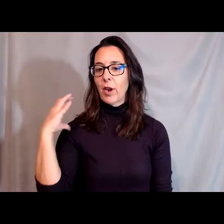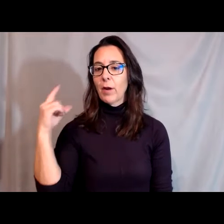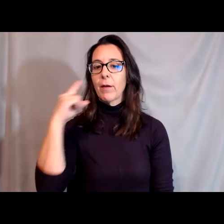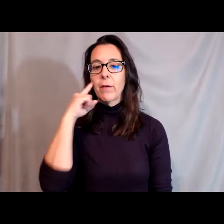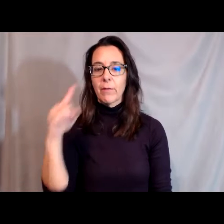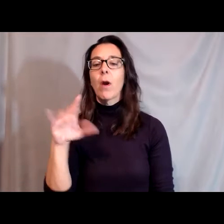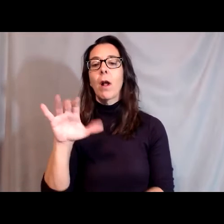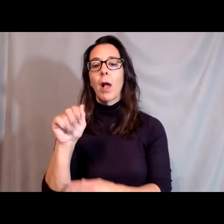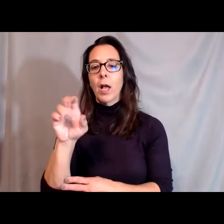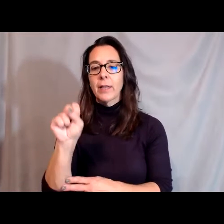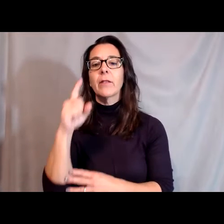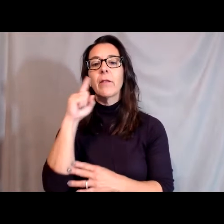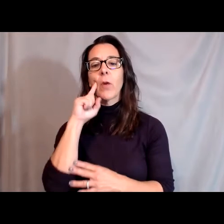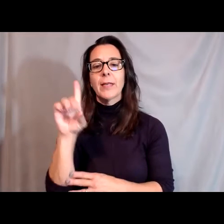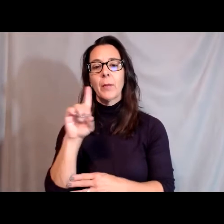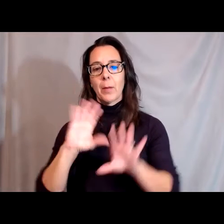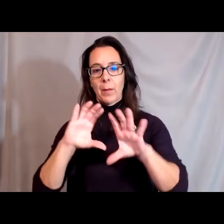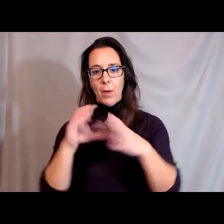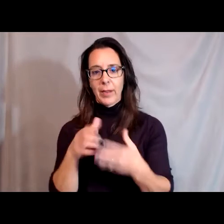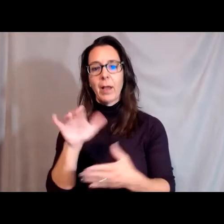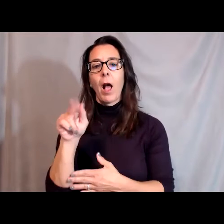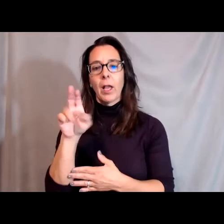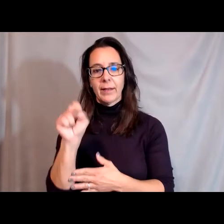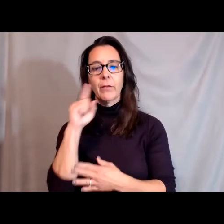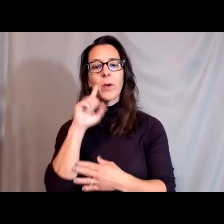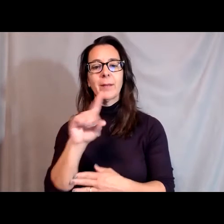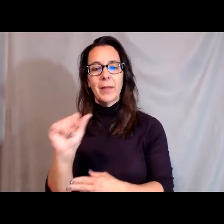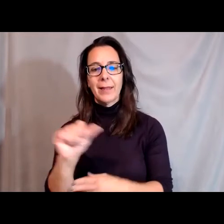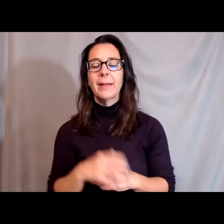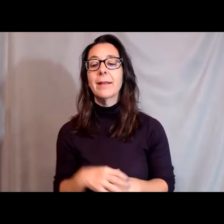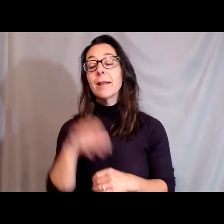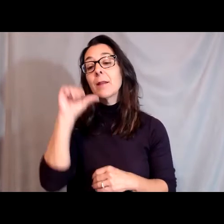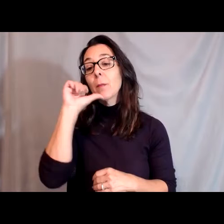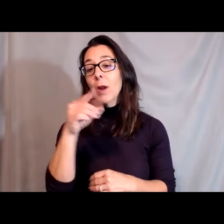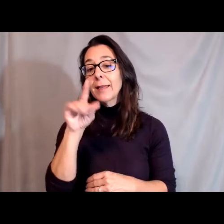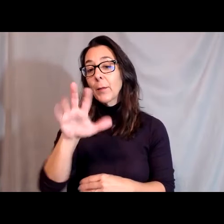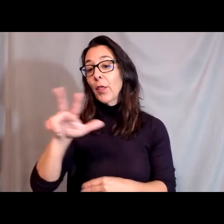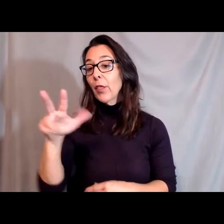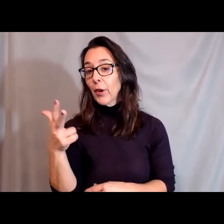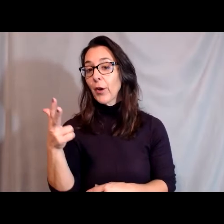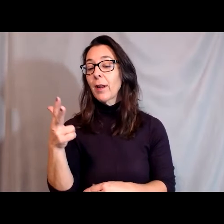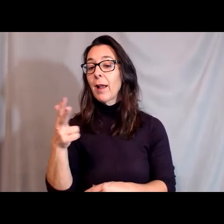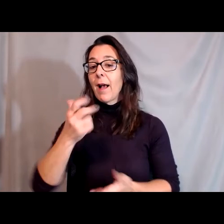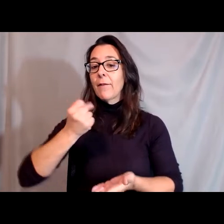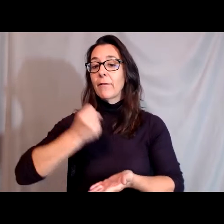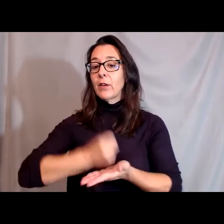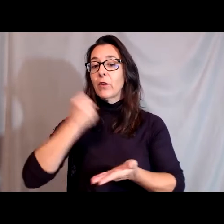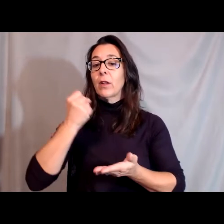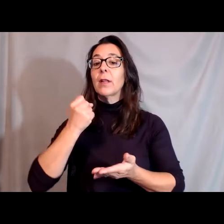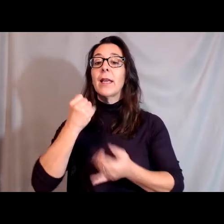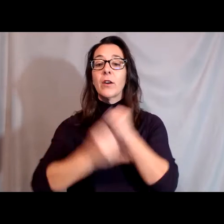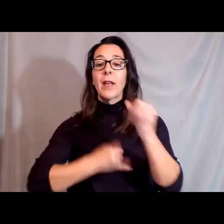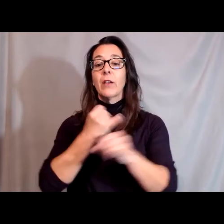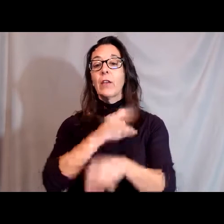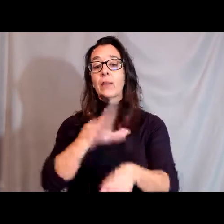Disabilities Caucus. And tomorrow, December 3rd, is the official United Nations International Day of Persons